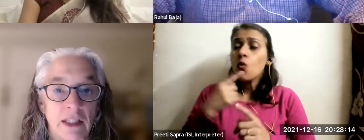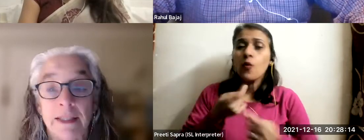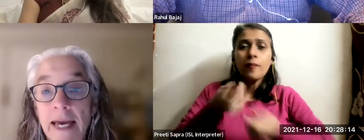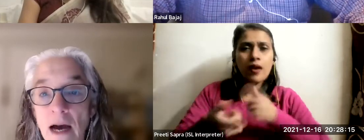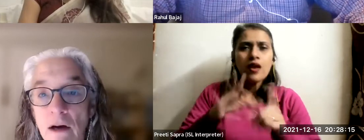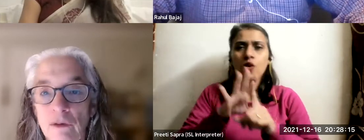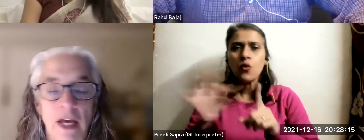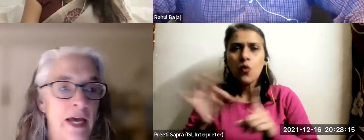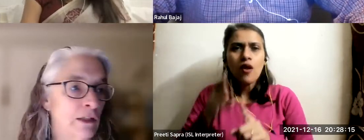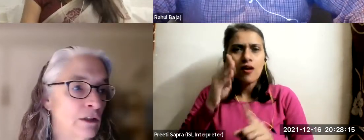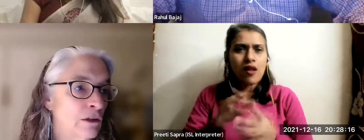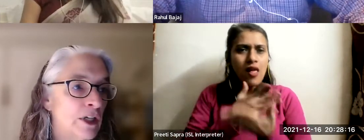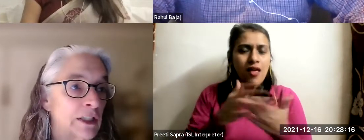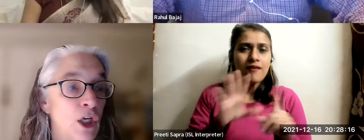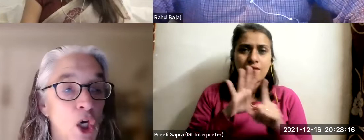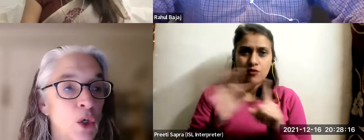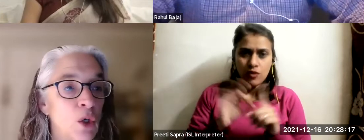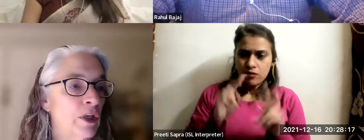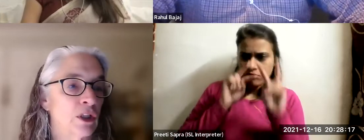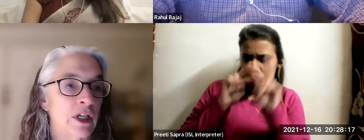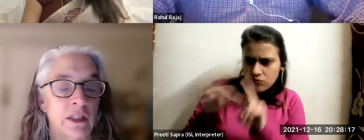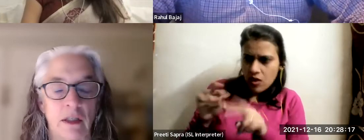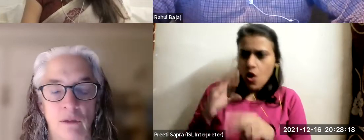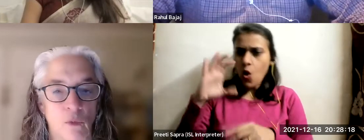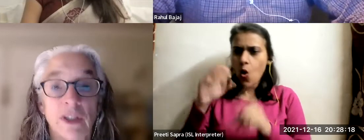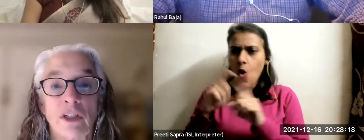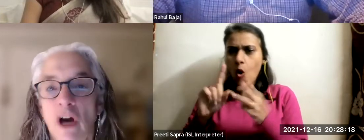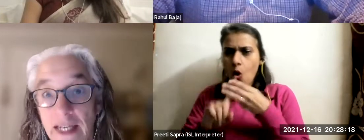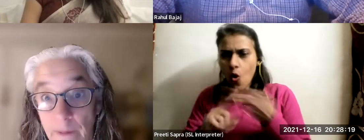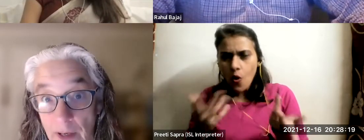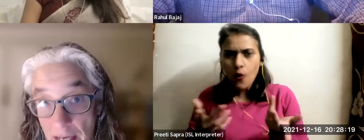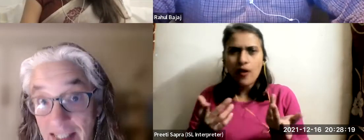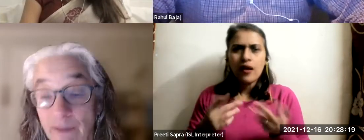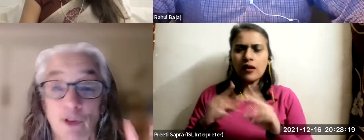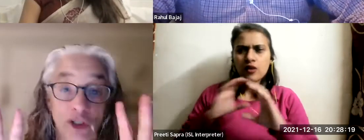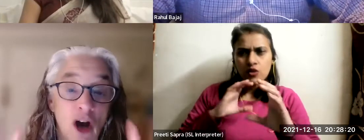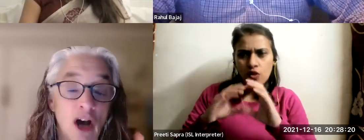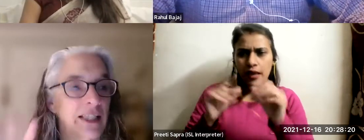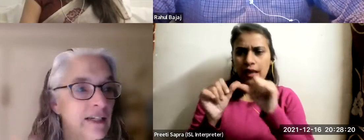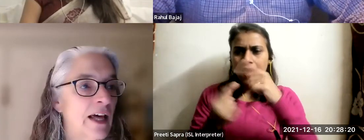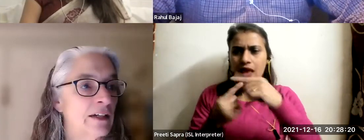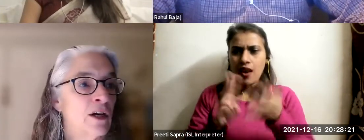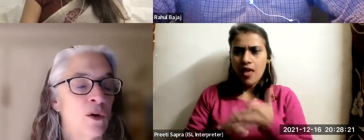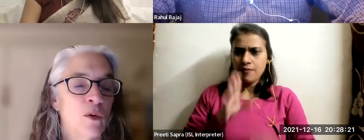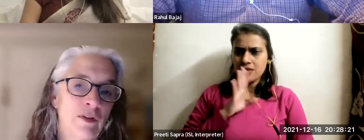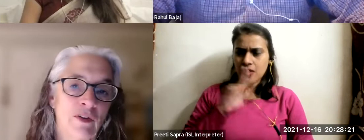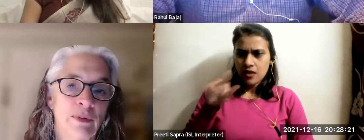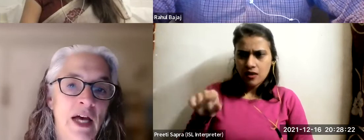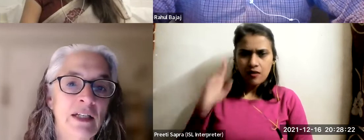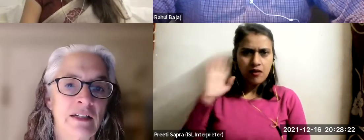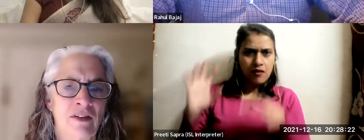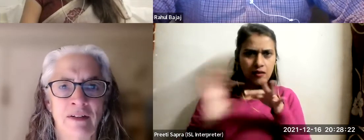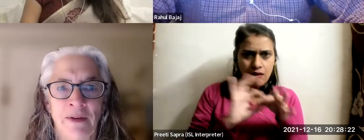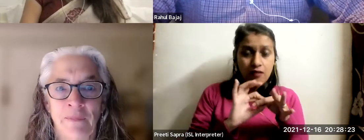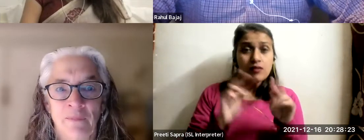look at the layout and look at the code and look at what the talking ATMs are going to talk. At the end of that, one of our